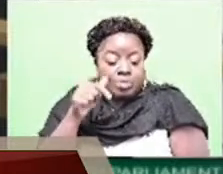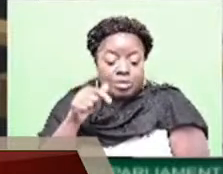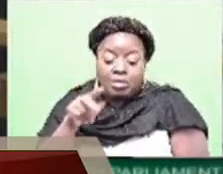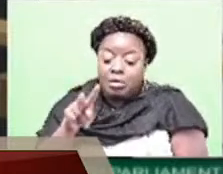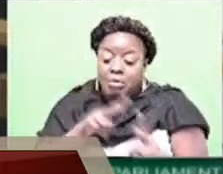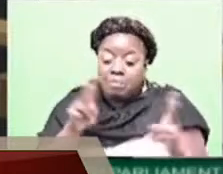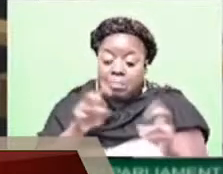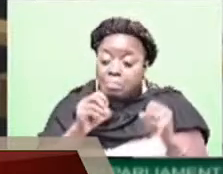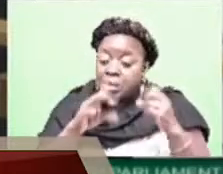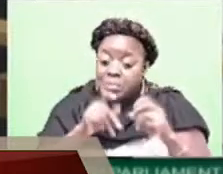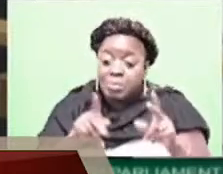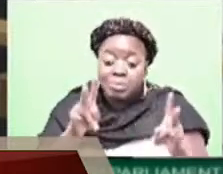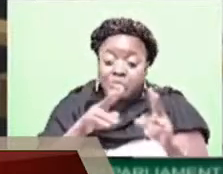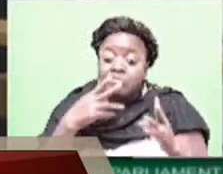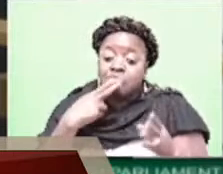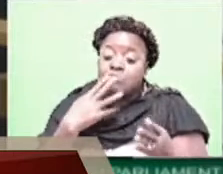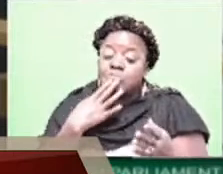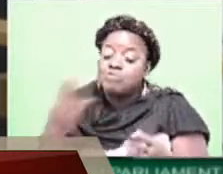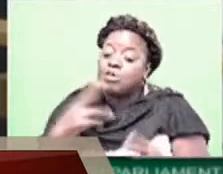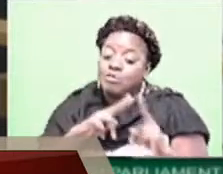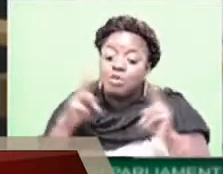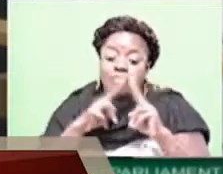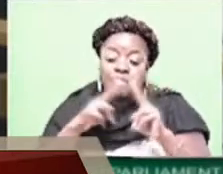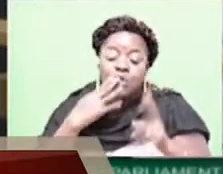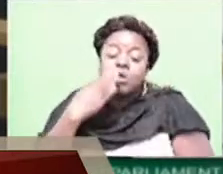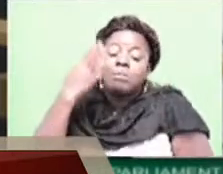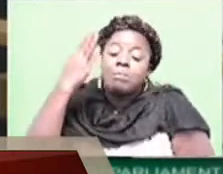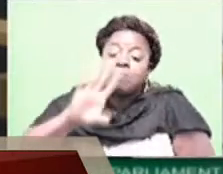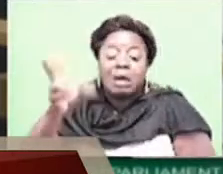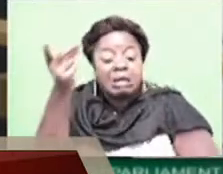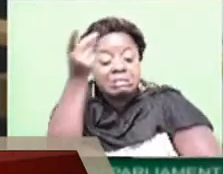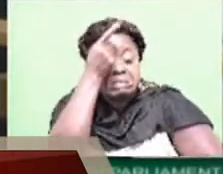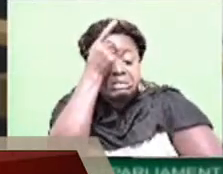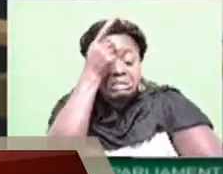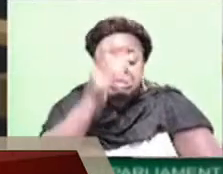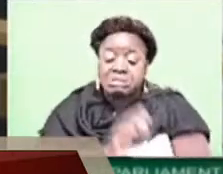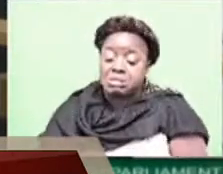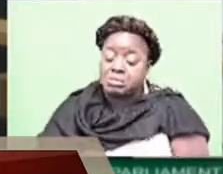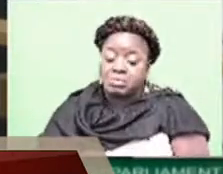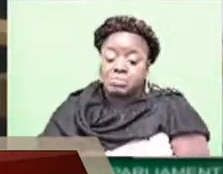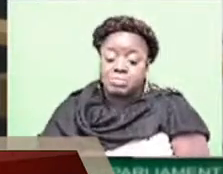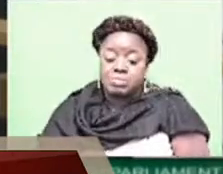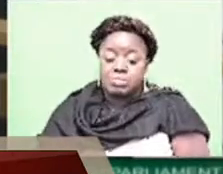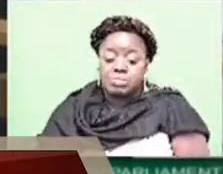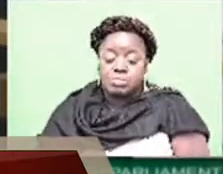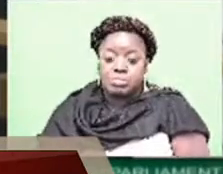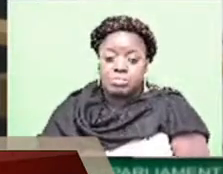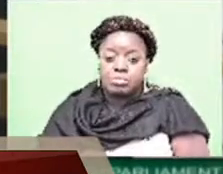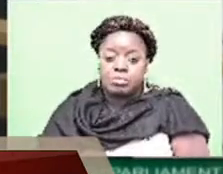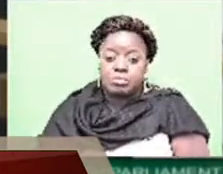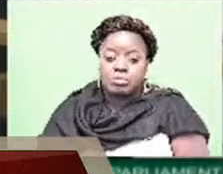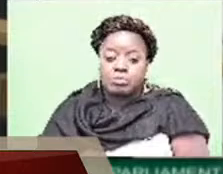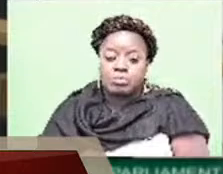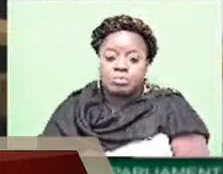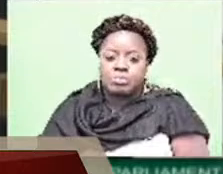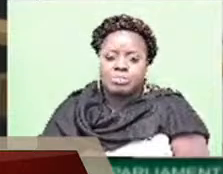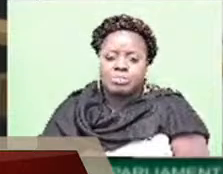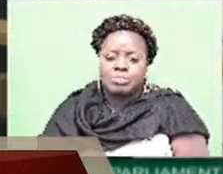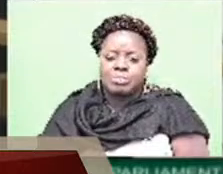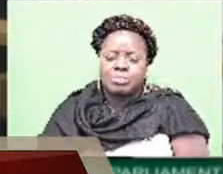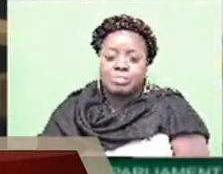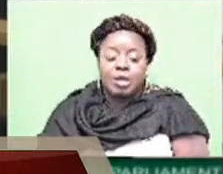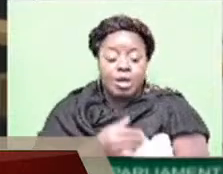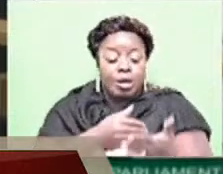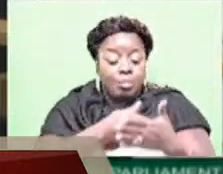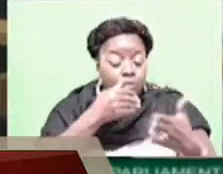we are facing right now. And before I began my research, I looked